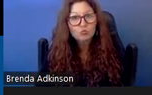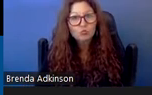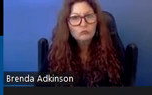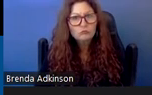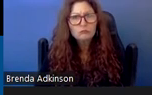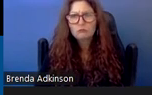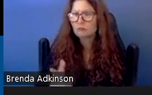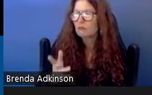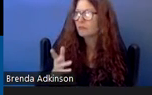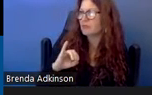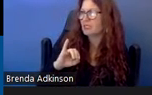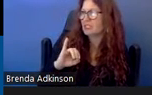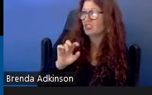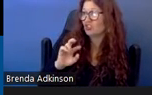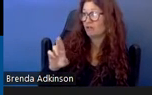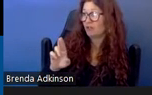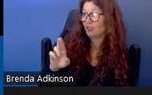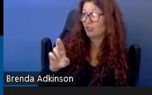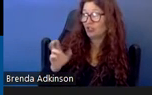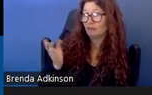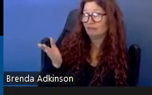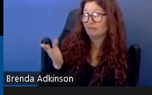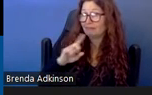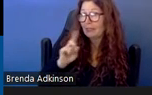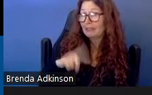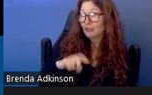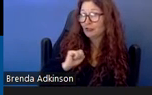Jennifer, I might defer to you for that response.